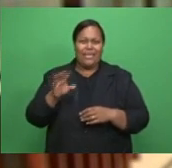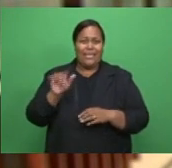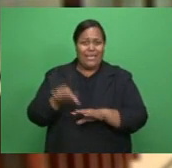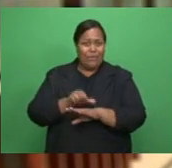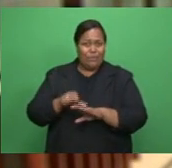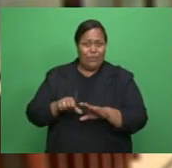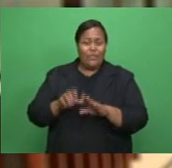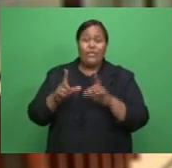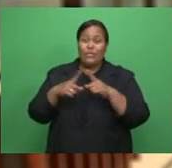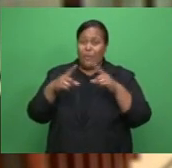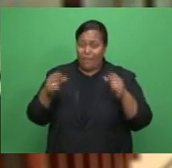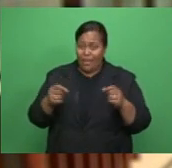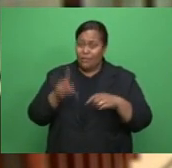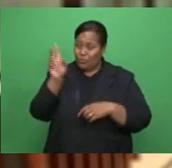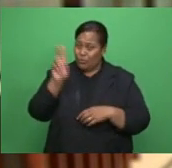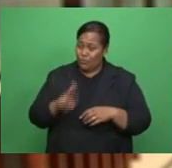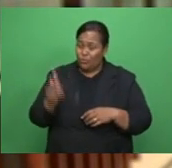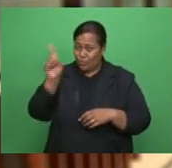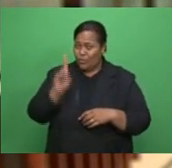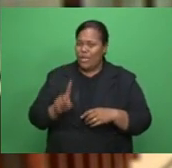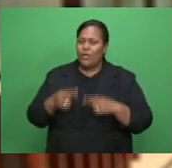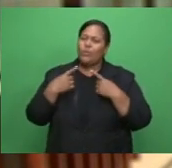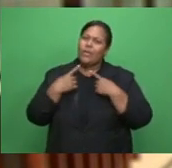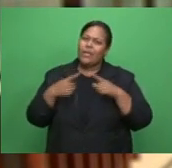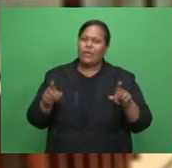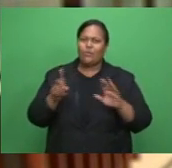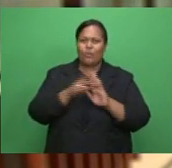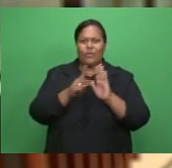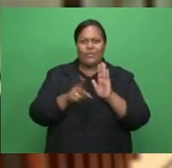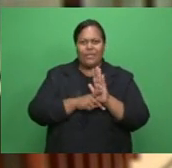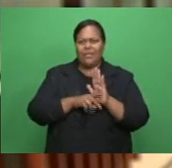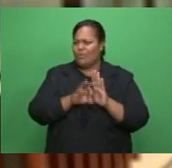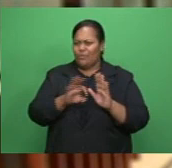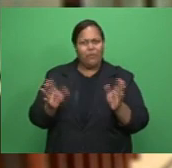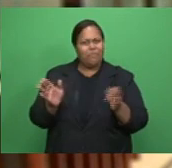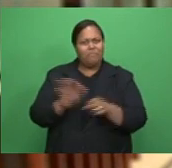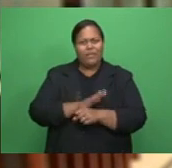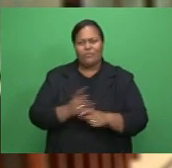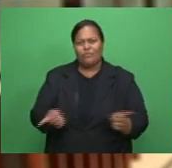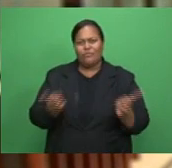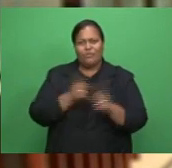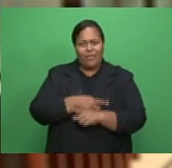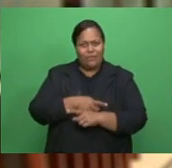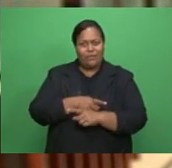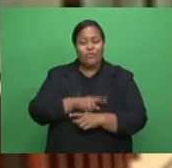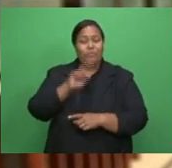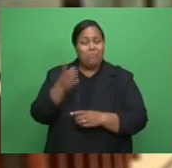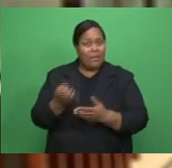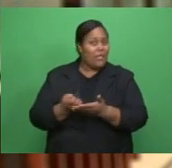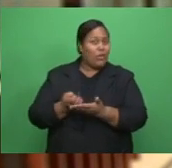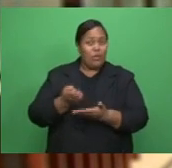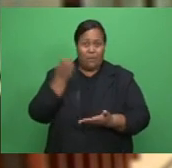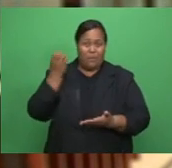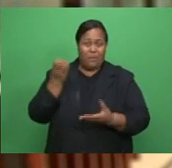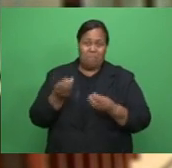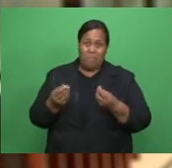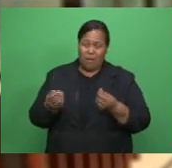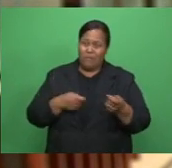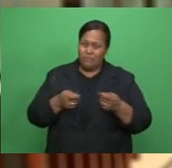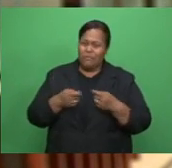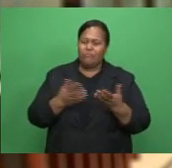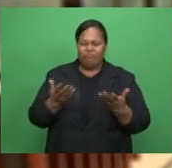will release their policy announcement. They are unlikely to make any changes. However, the economic outlook will be the key to what